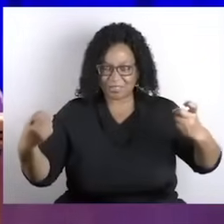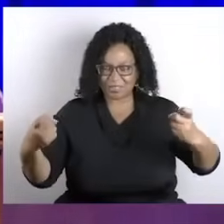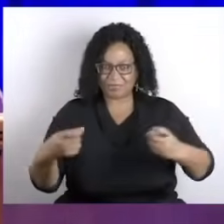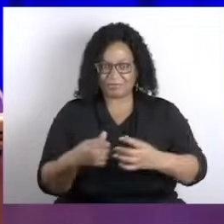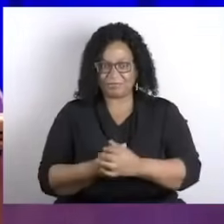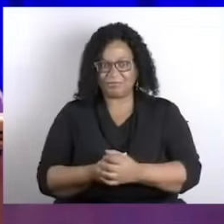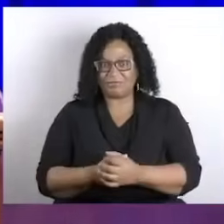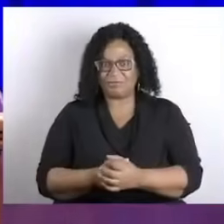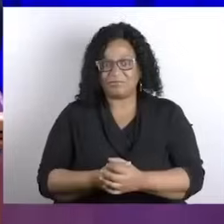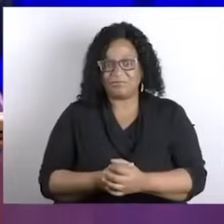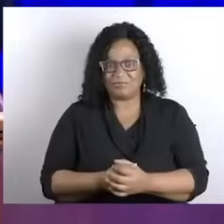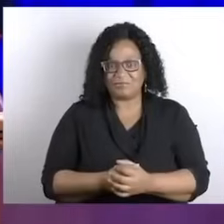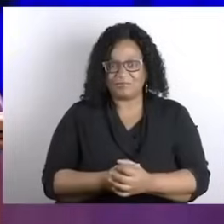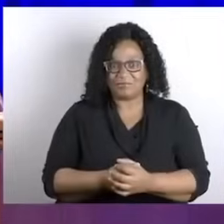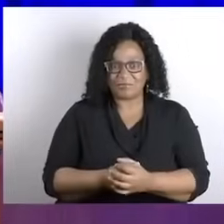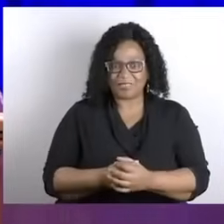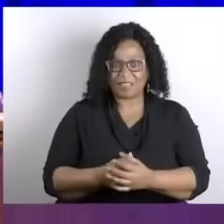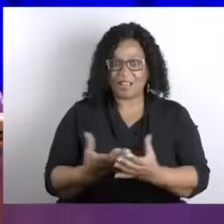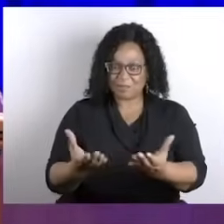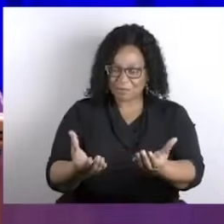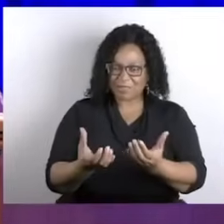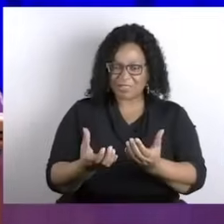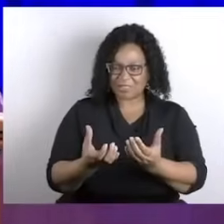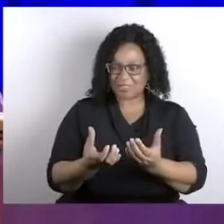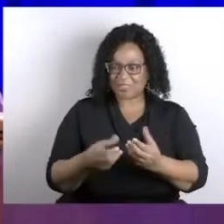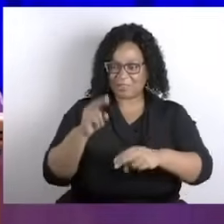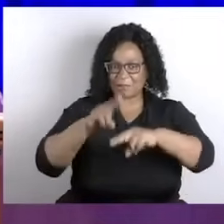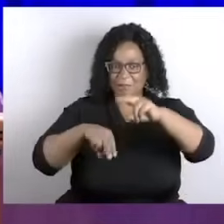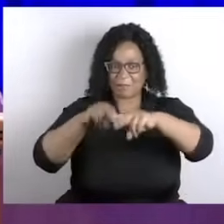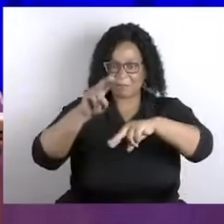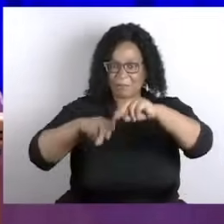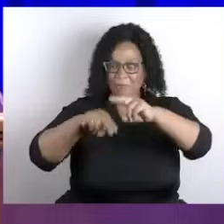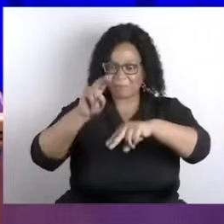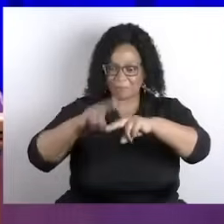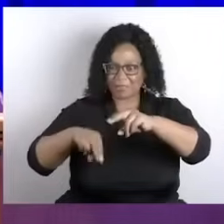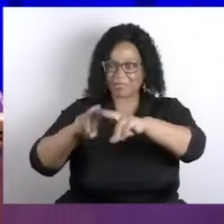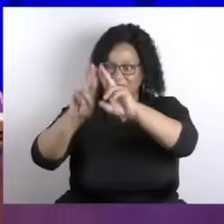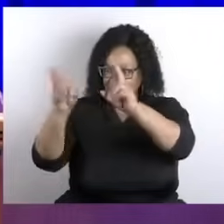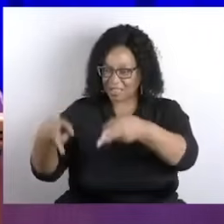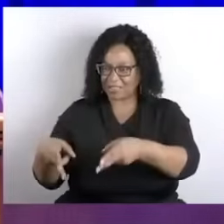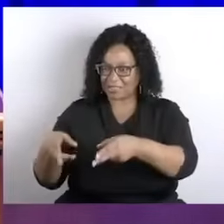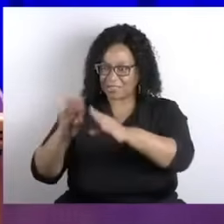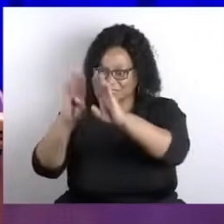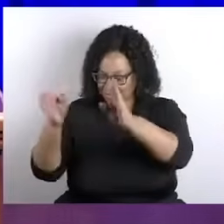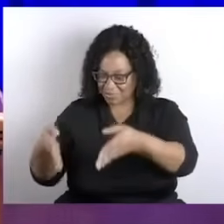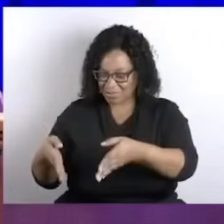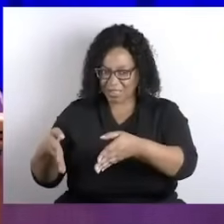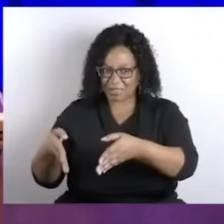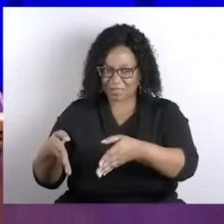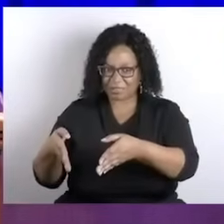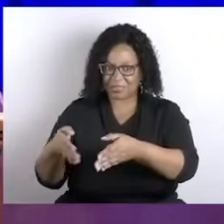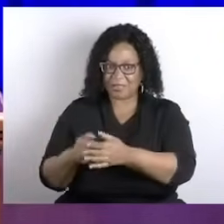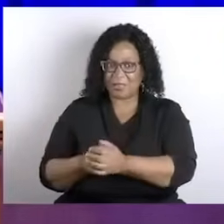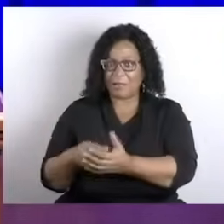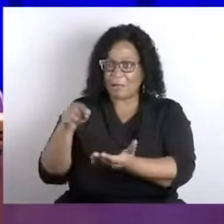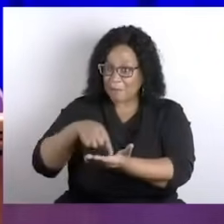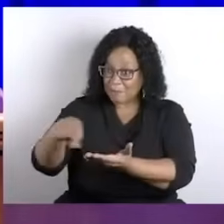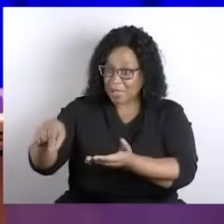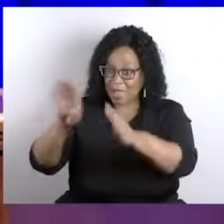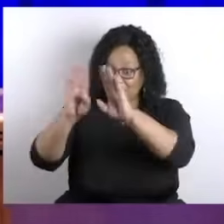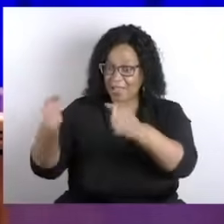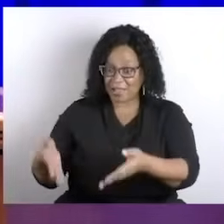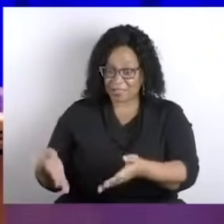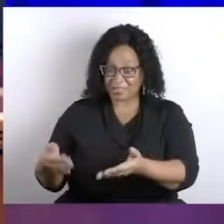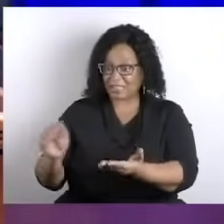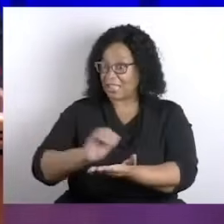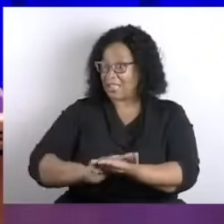increase. I want you to increase. I want you to build a house. Buy a house. At least clean your house. Something.